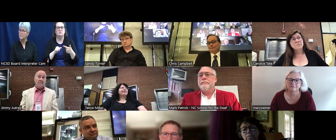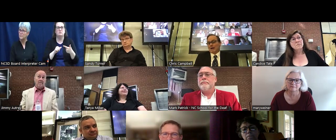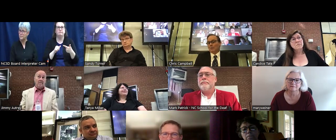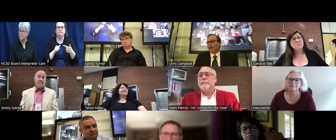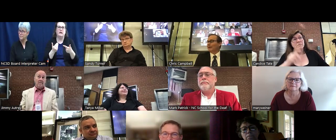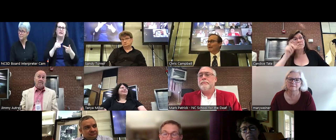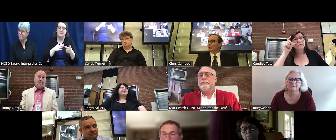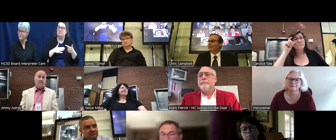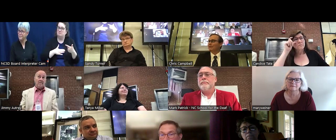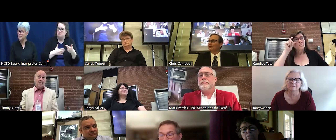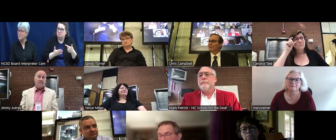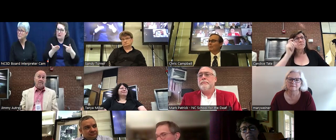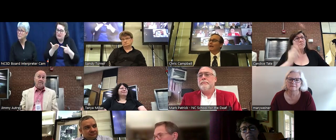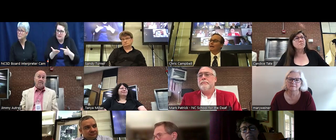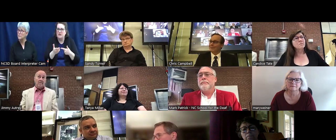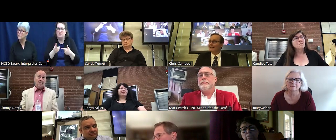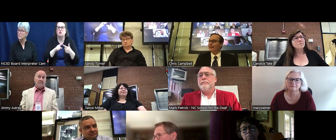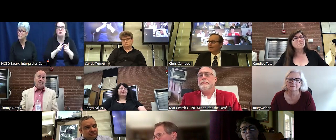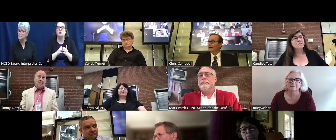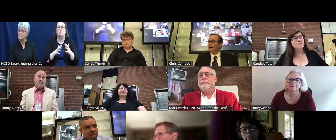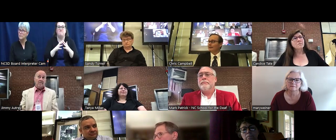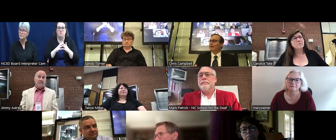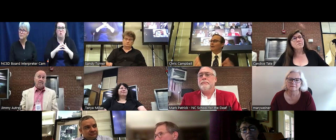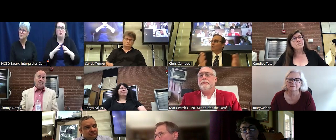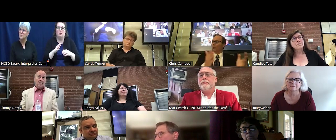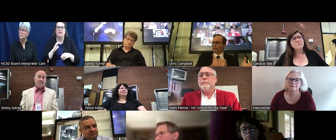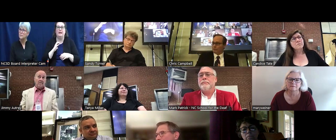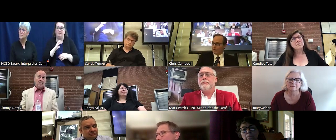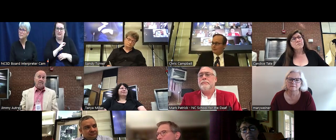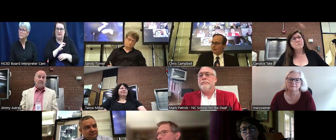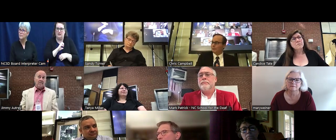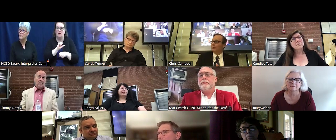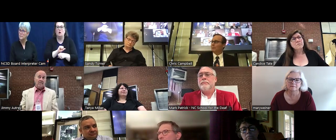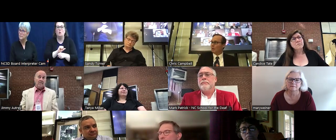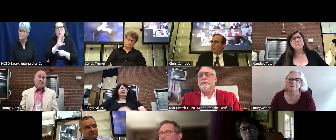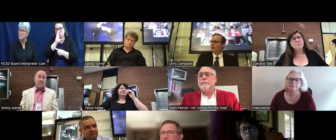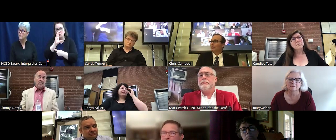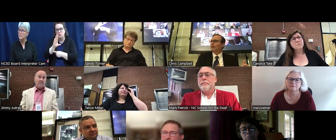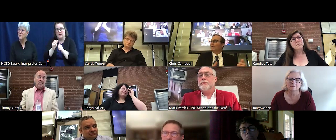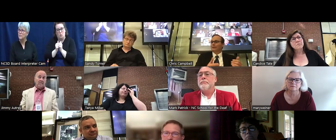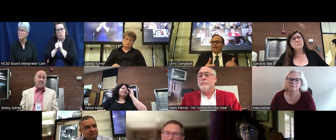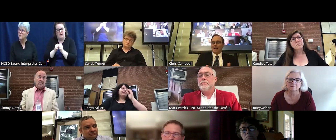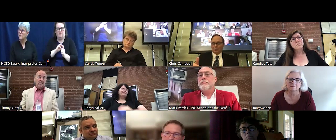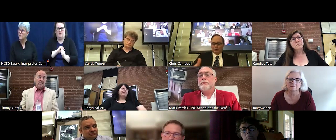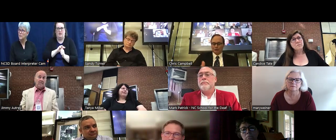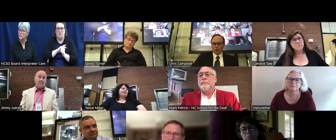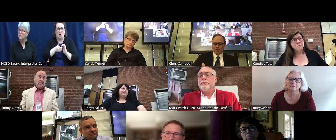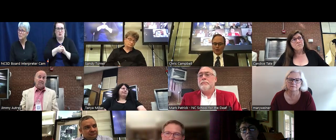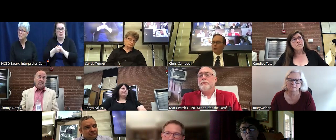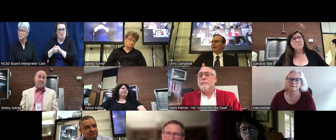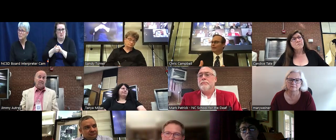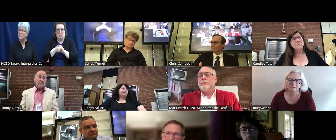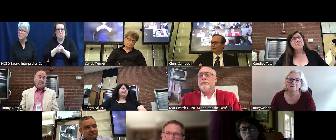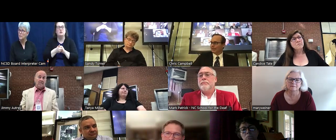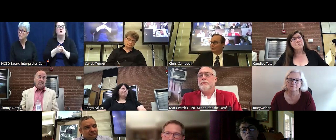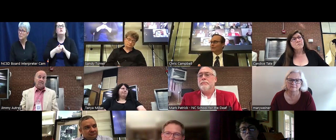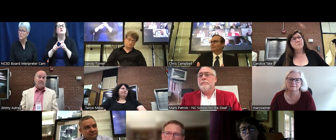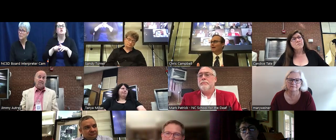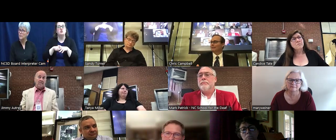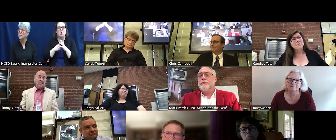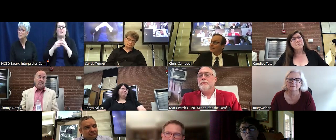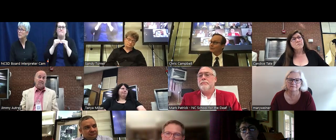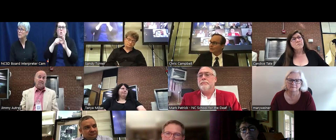again, my recommendation is to form a committee that can work directly with Mark to now start going